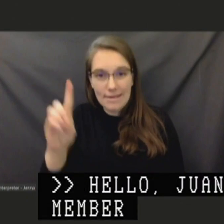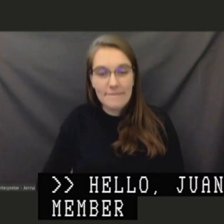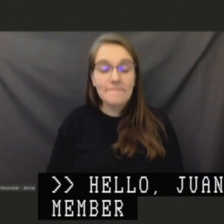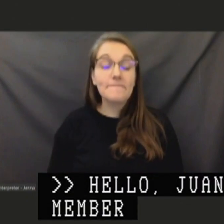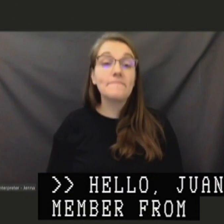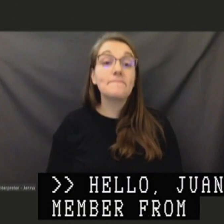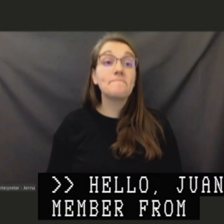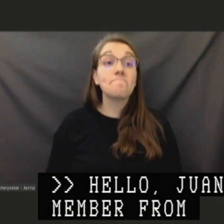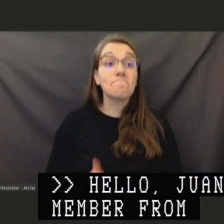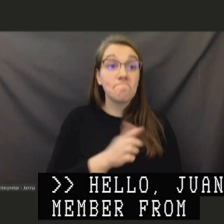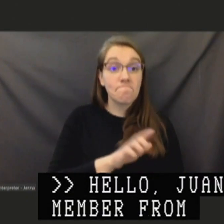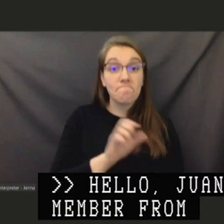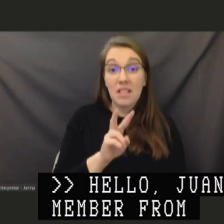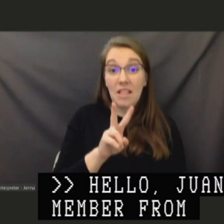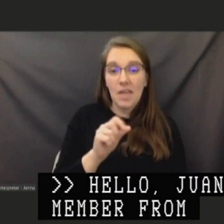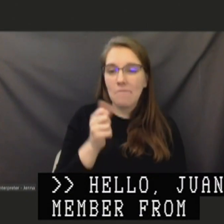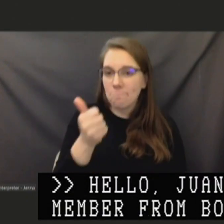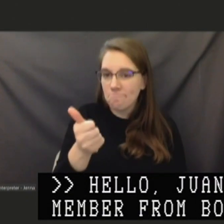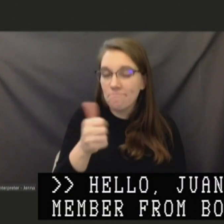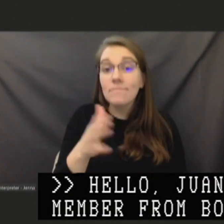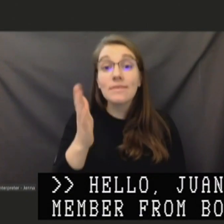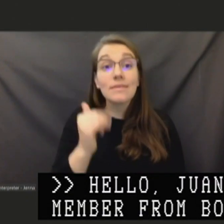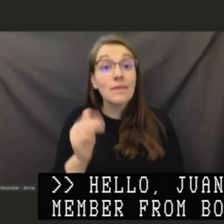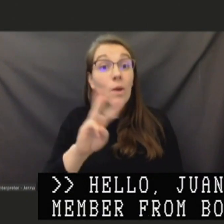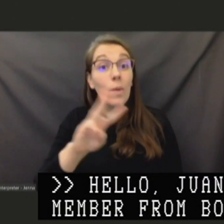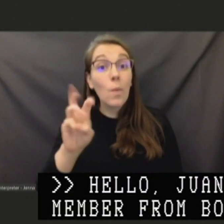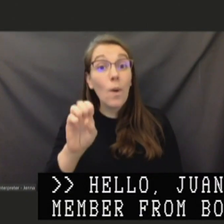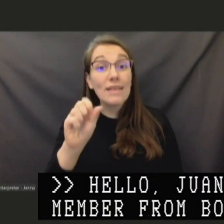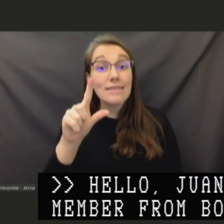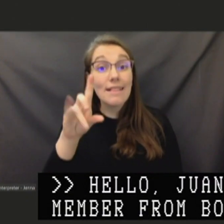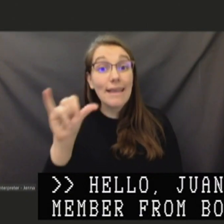Okay, and Wesley.